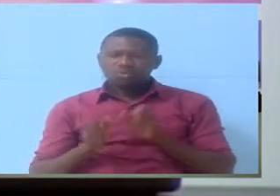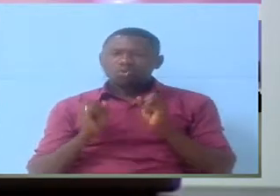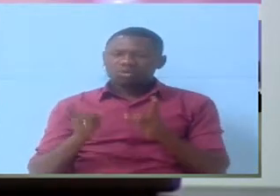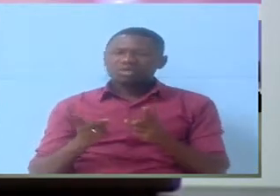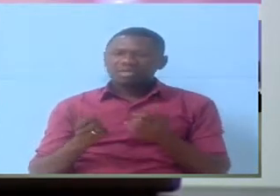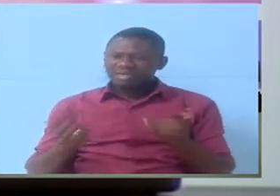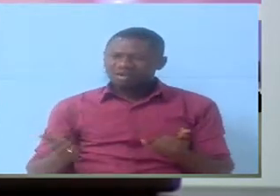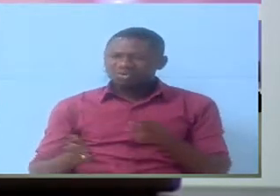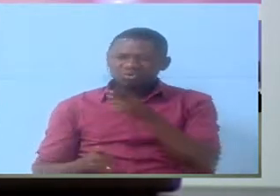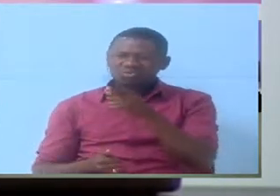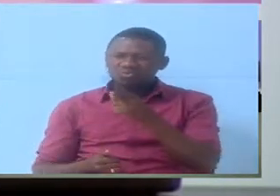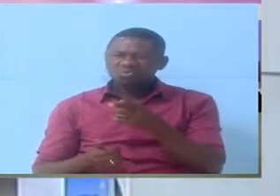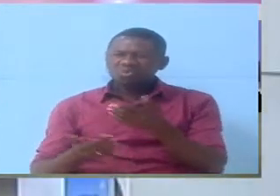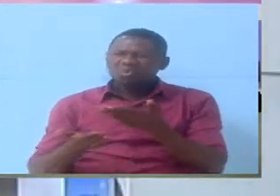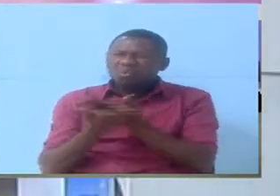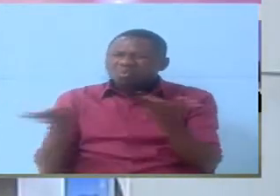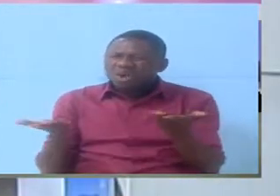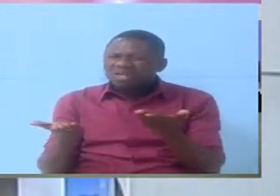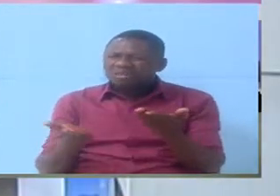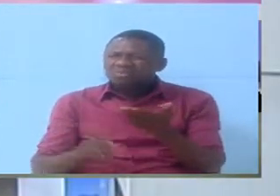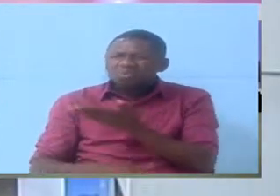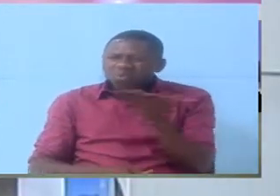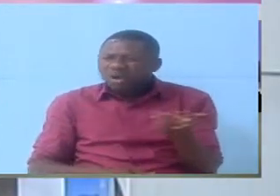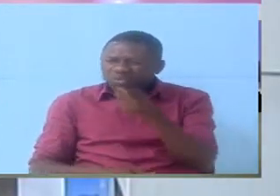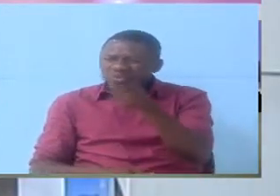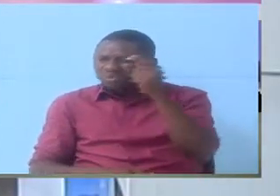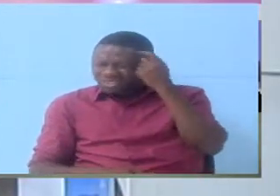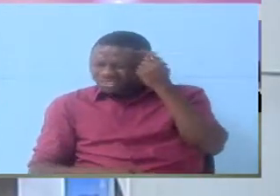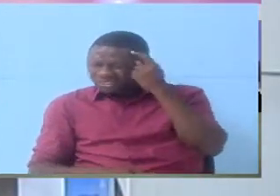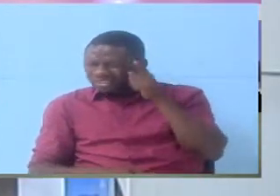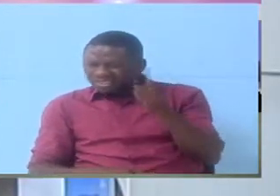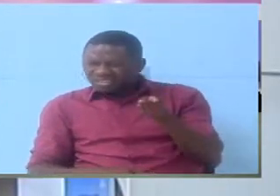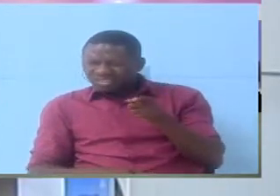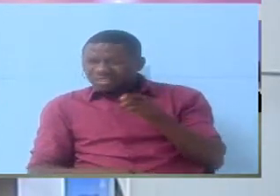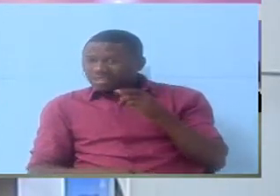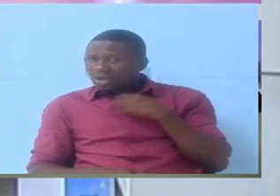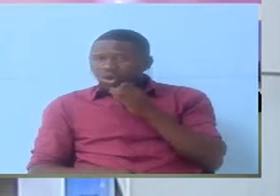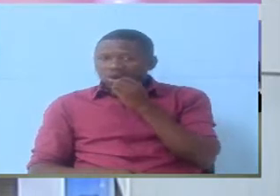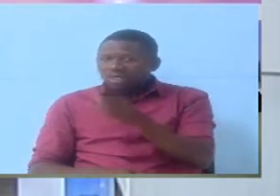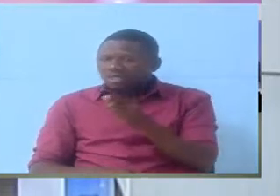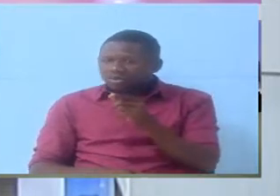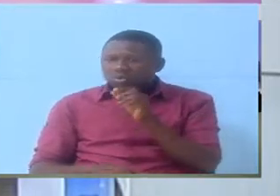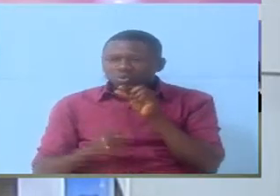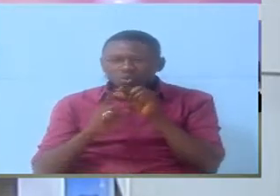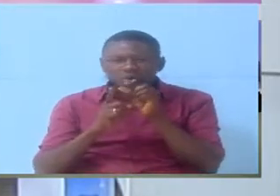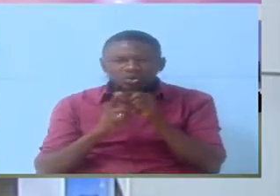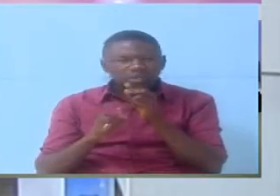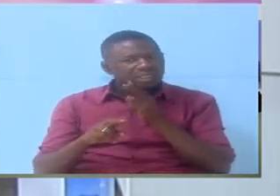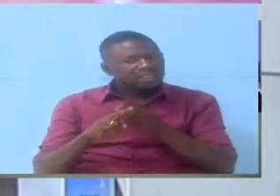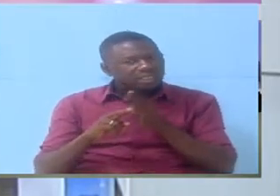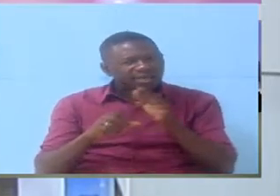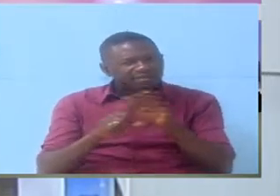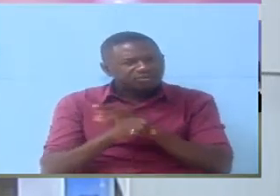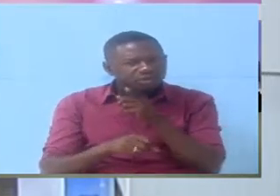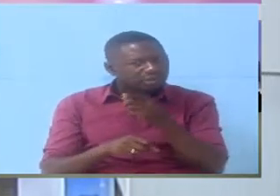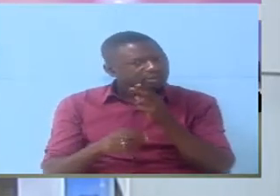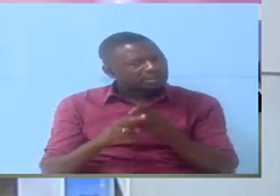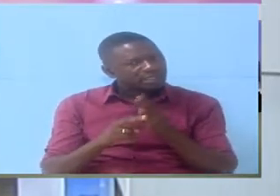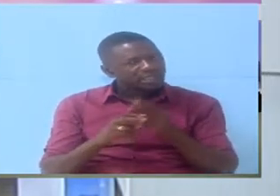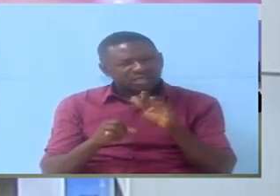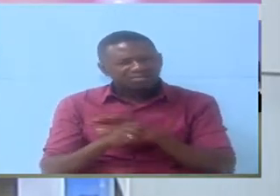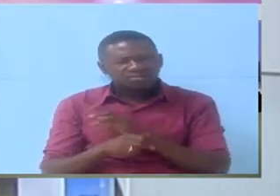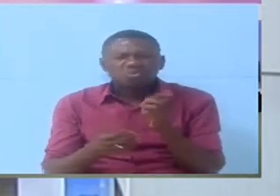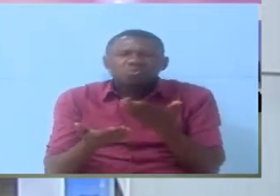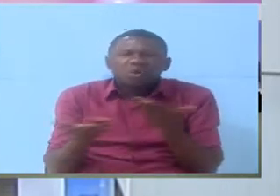marodila. Well, I have no doubt in my mind. Man hakili fula soto nsondo moto. That 13 believed that. 13 alata nyina